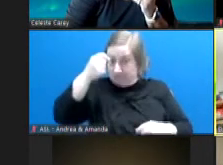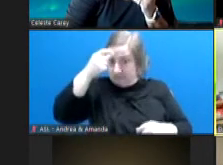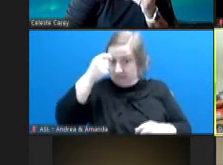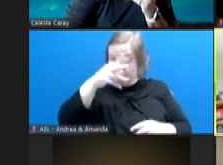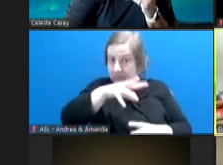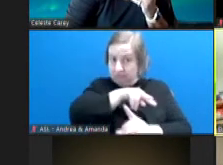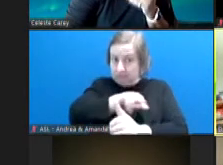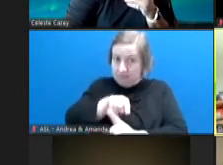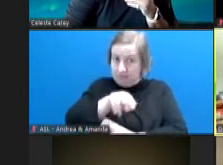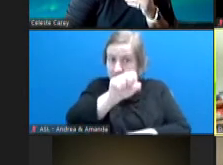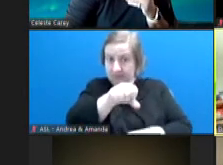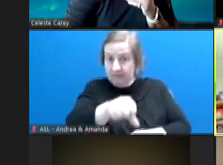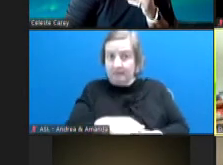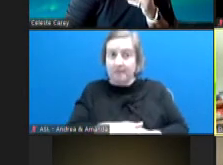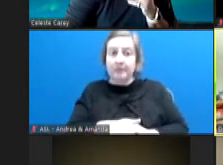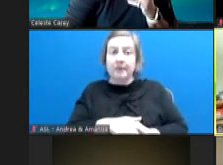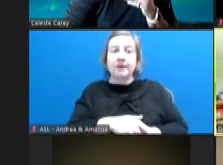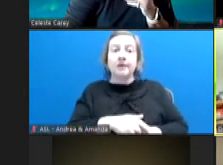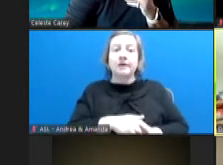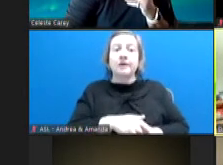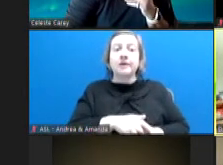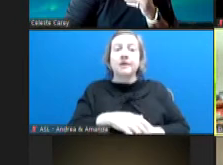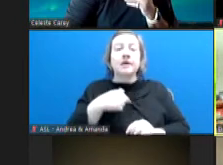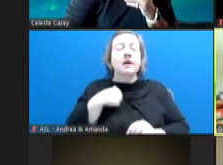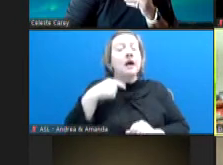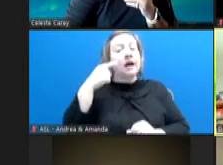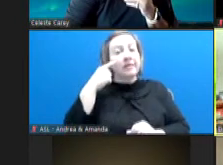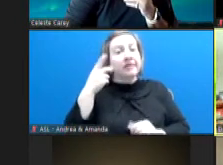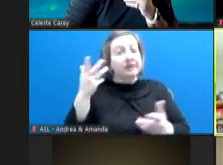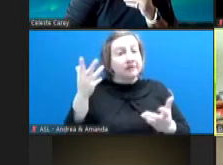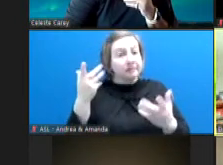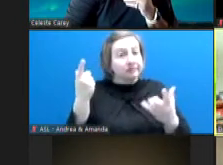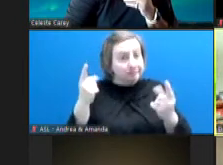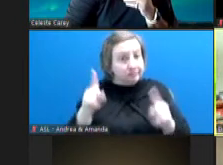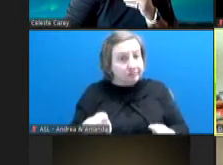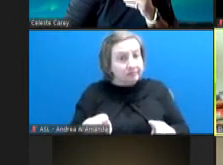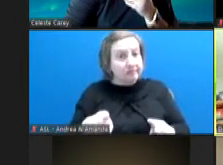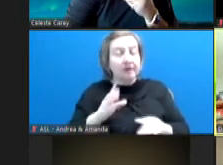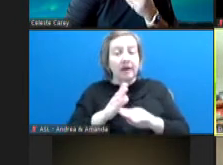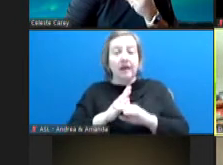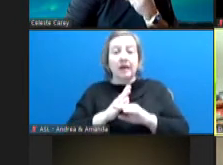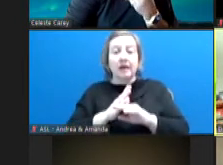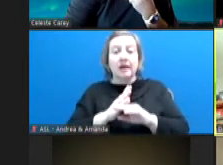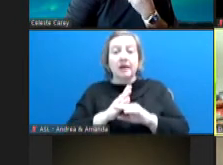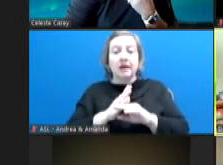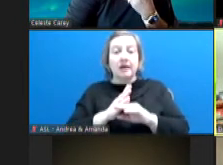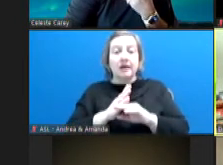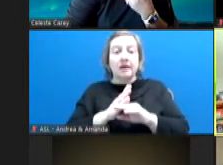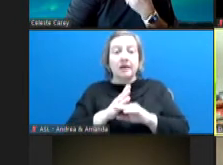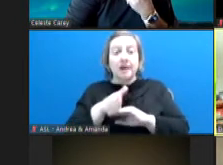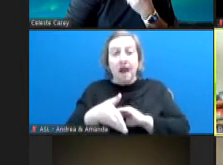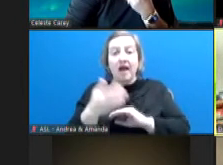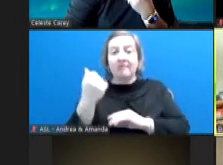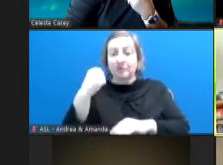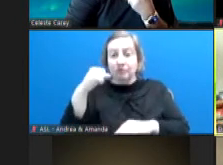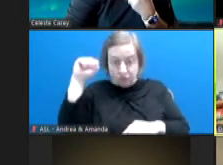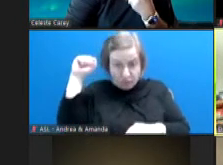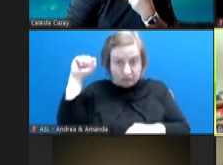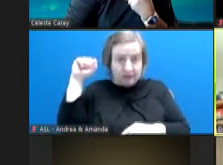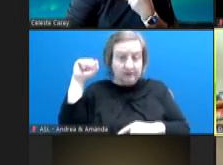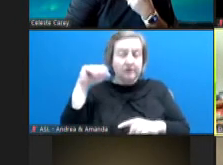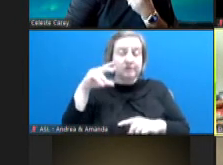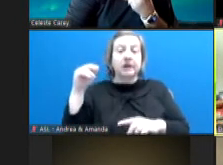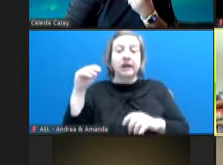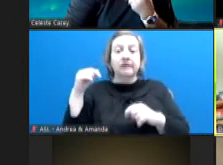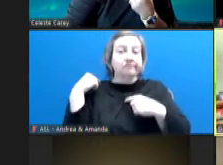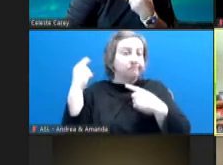from. But I think here what has happened after the protests, and ever